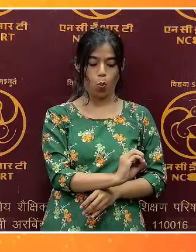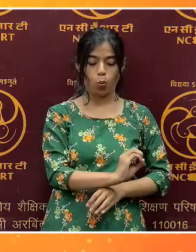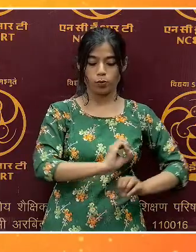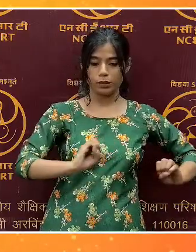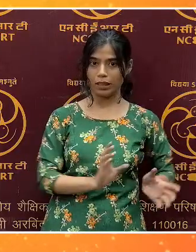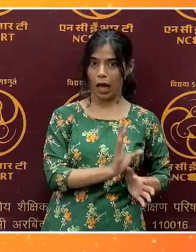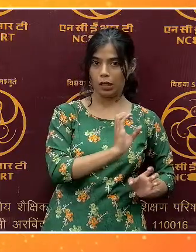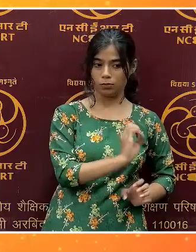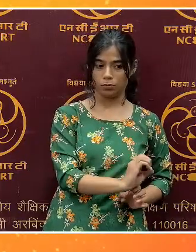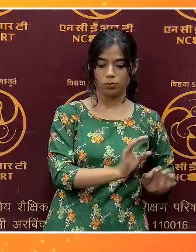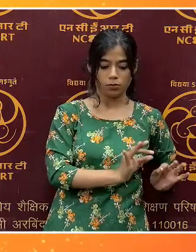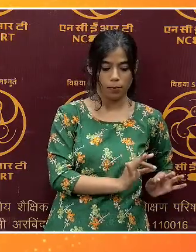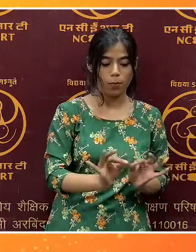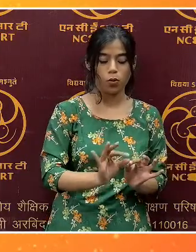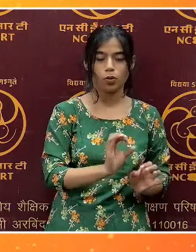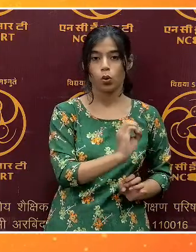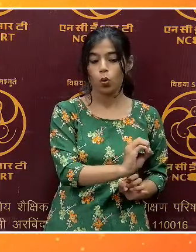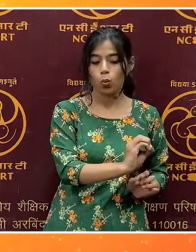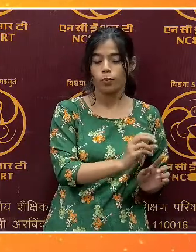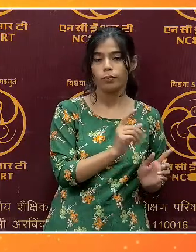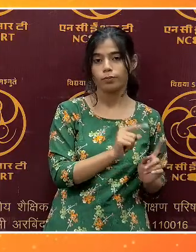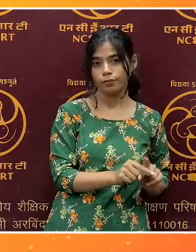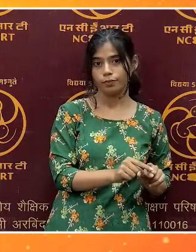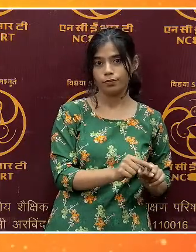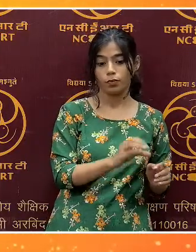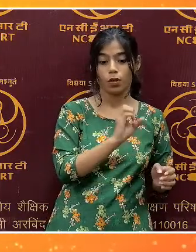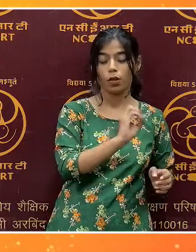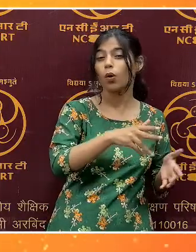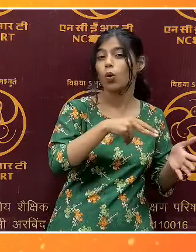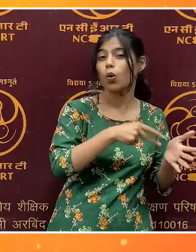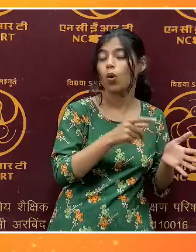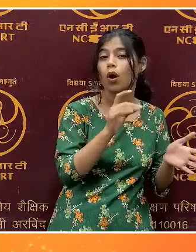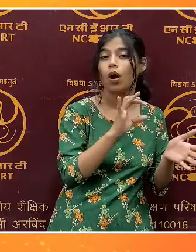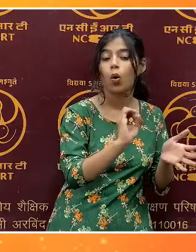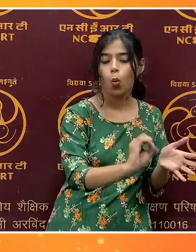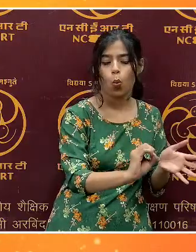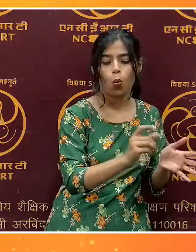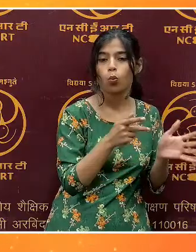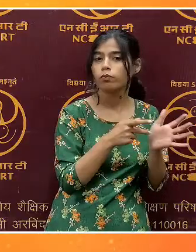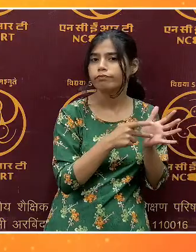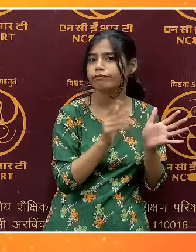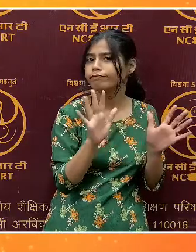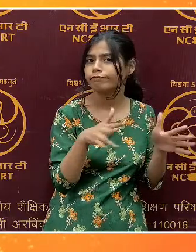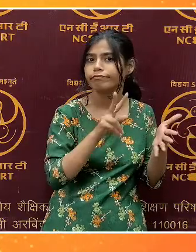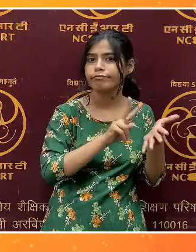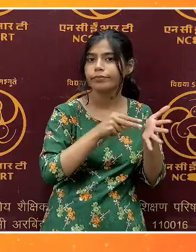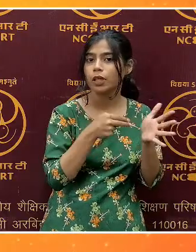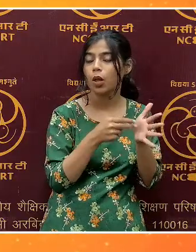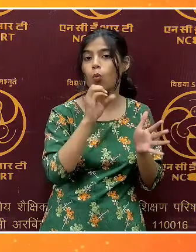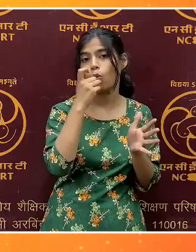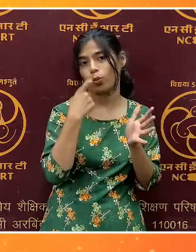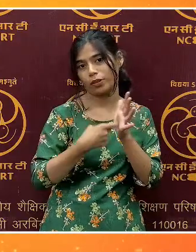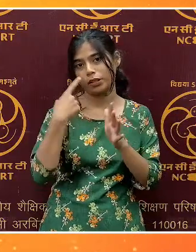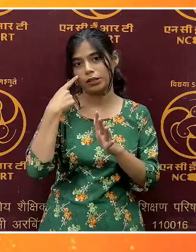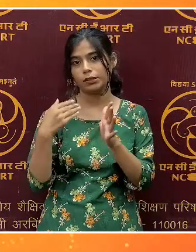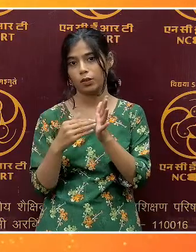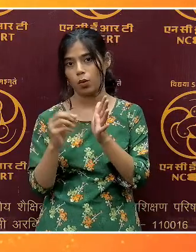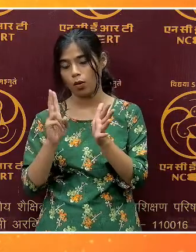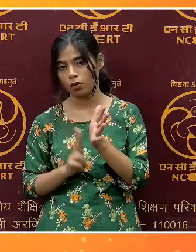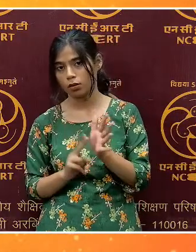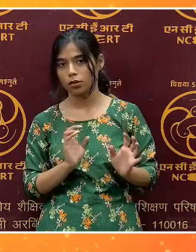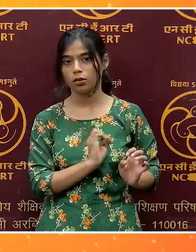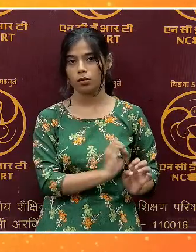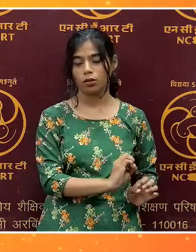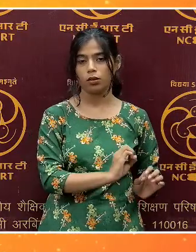motion, then O is usually taken as the origin or reference point for describing the motion. Suppose